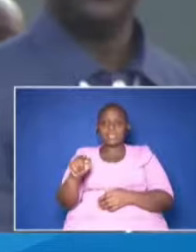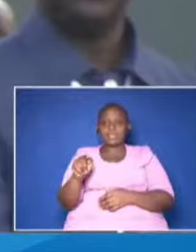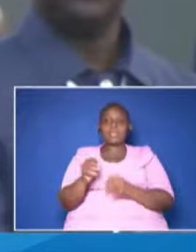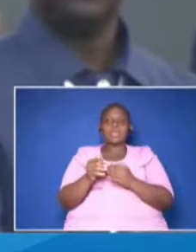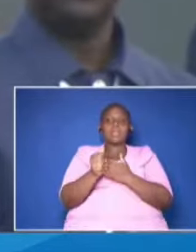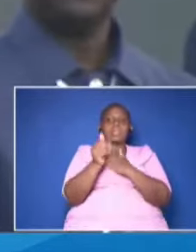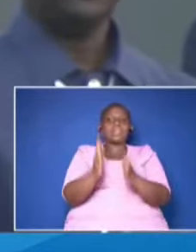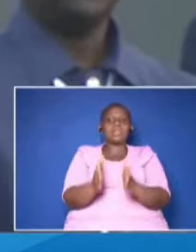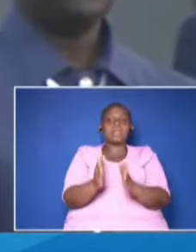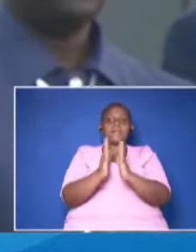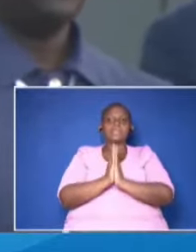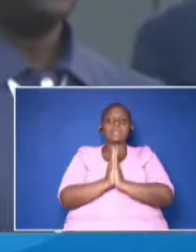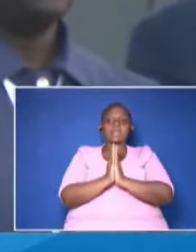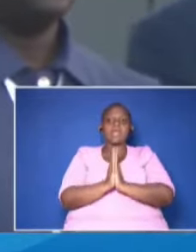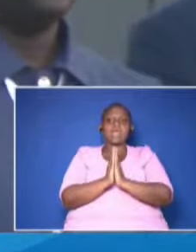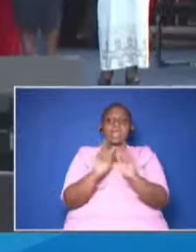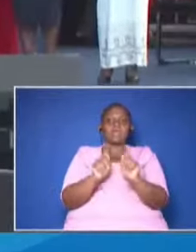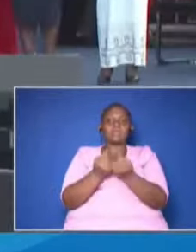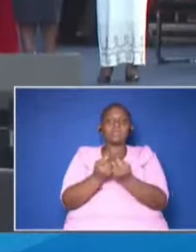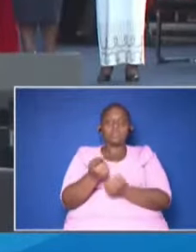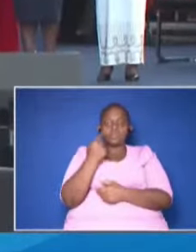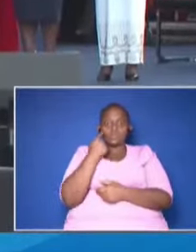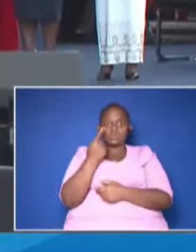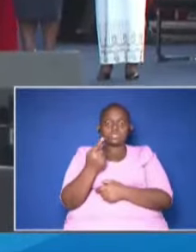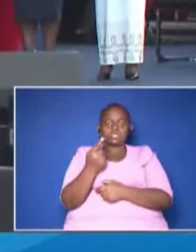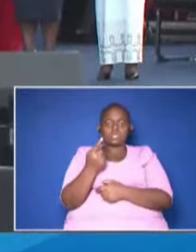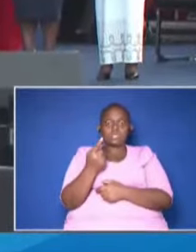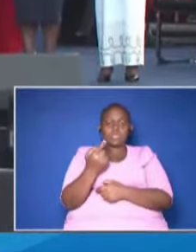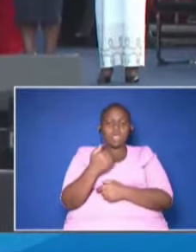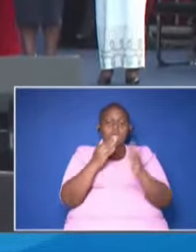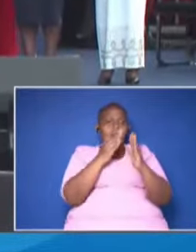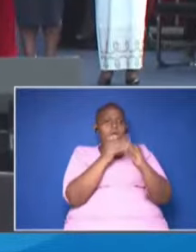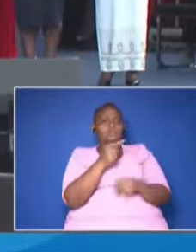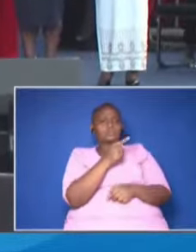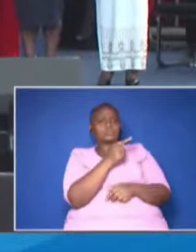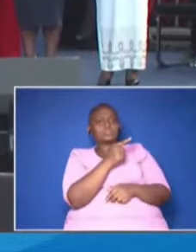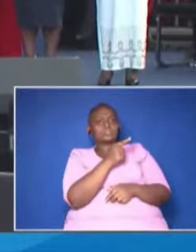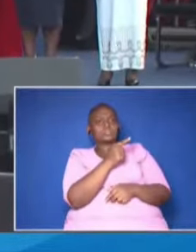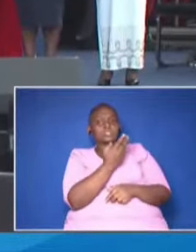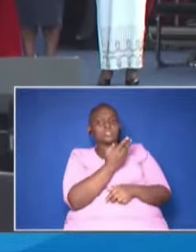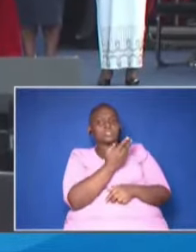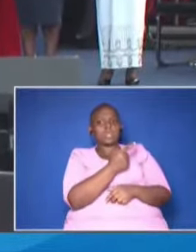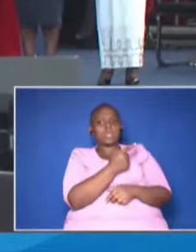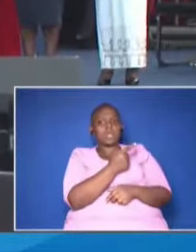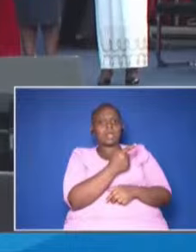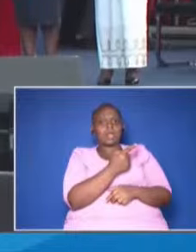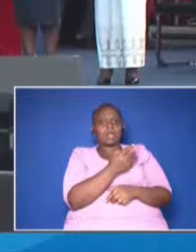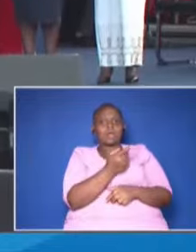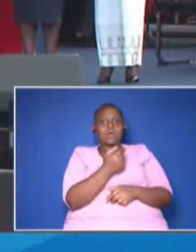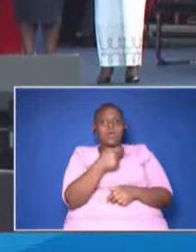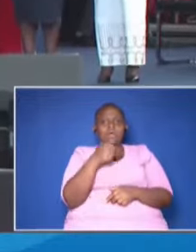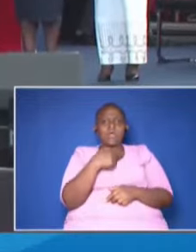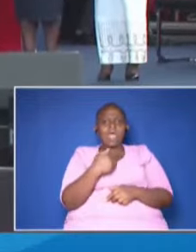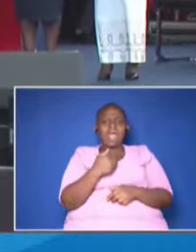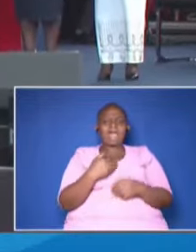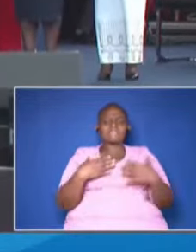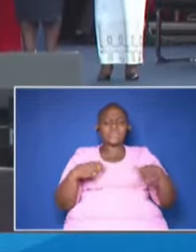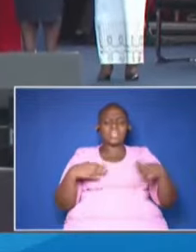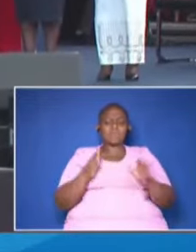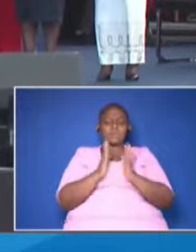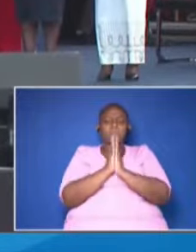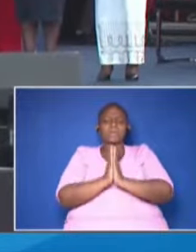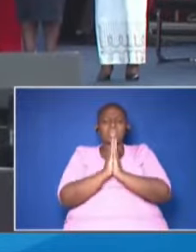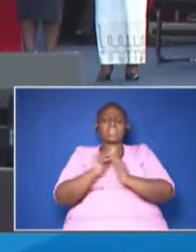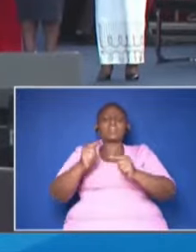intercessors and as you can look at that grass house over there we still have some intercessors